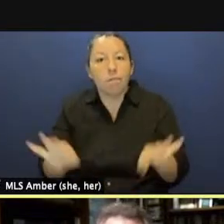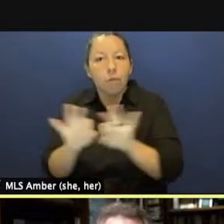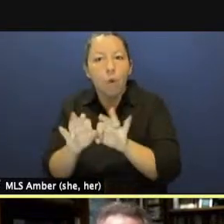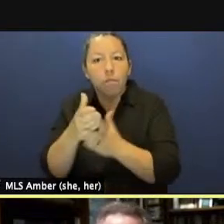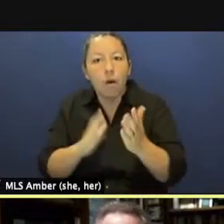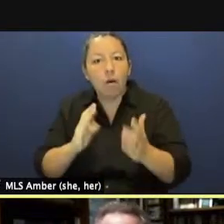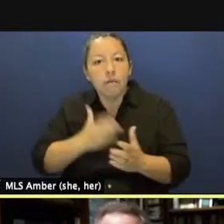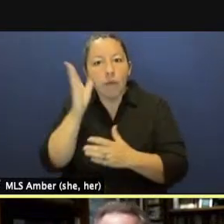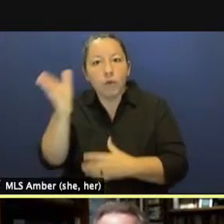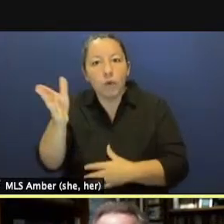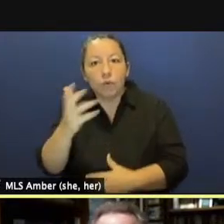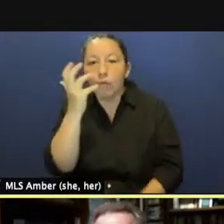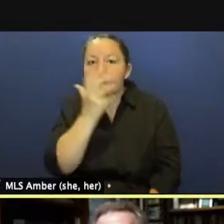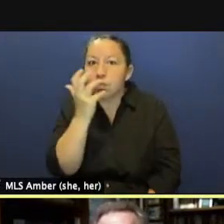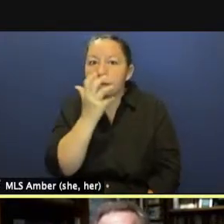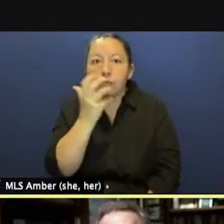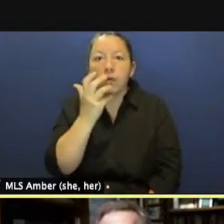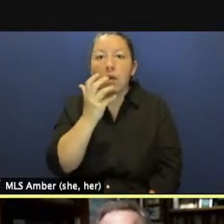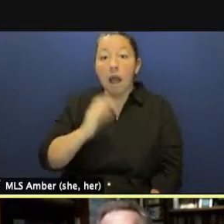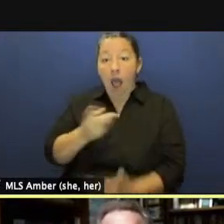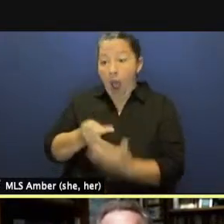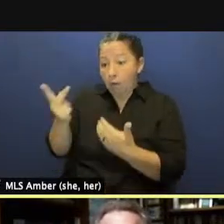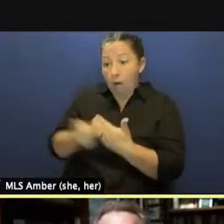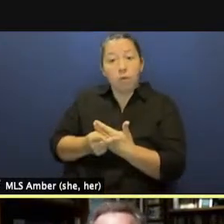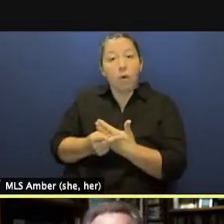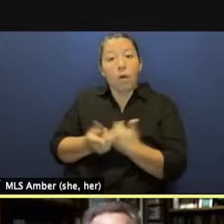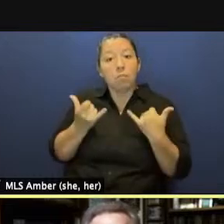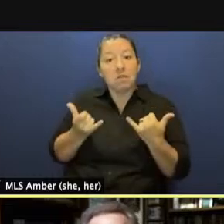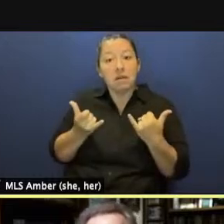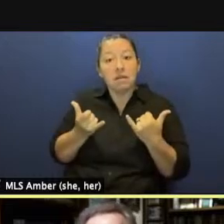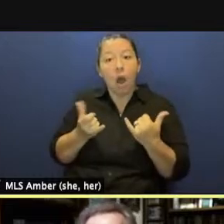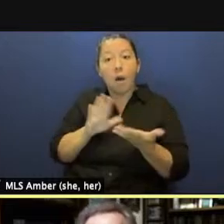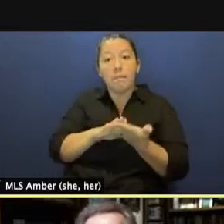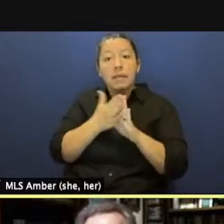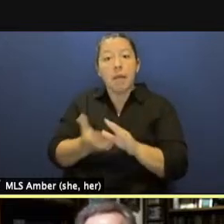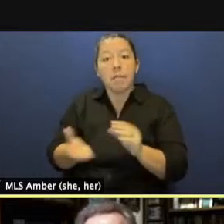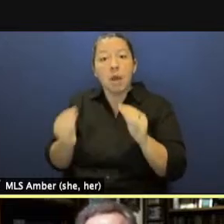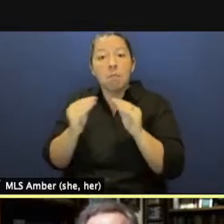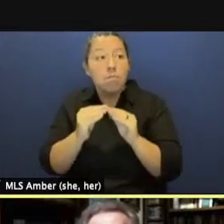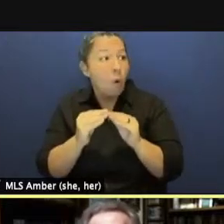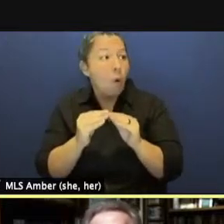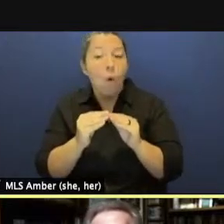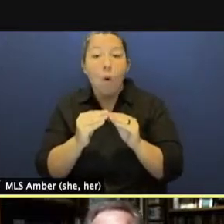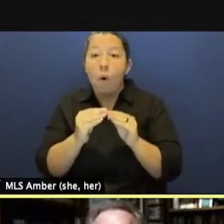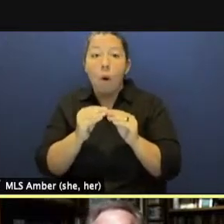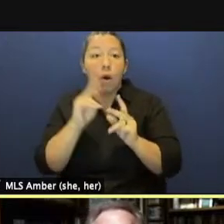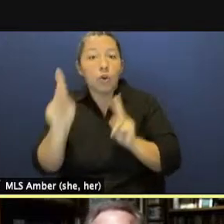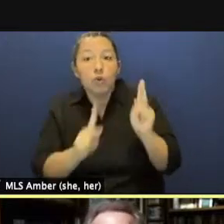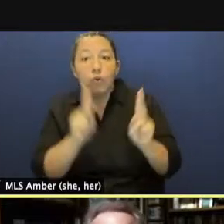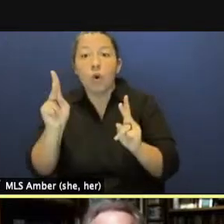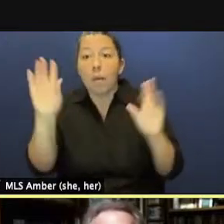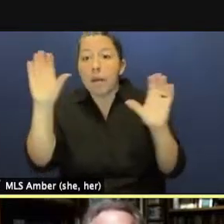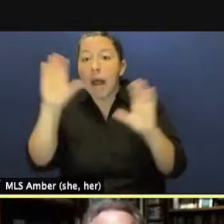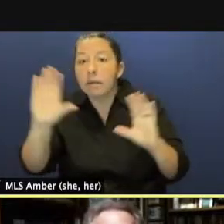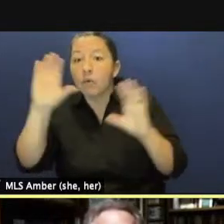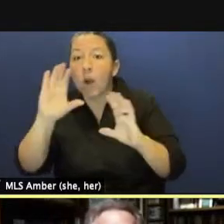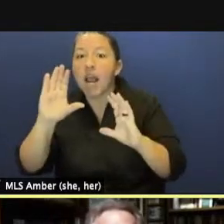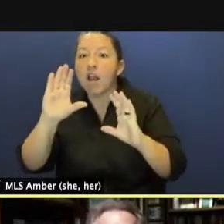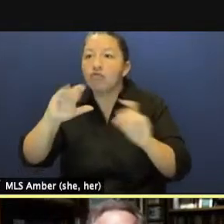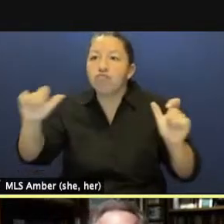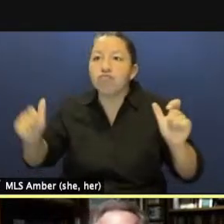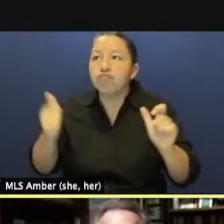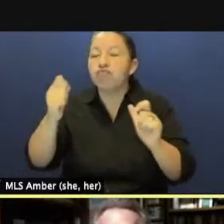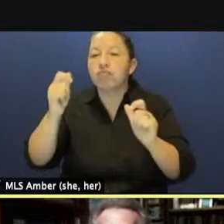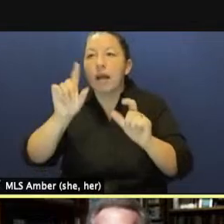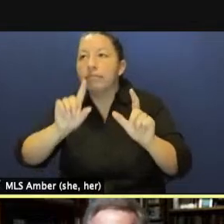future. As our programs are now moving, more humans will be exploring beyond low Earth